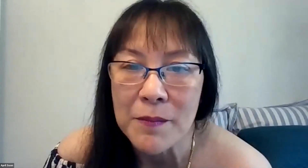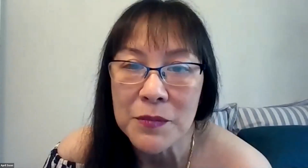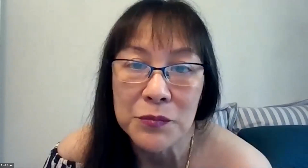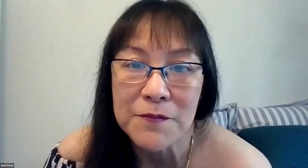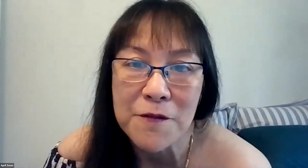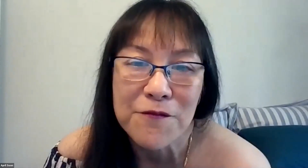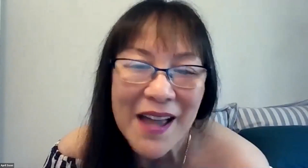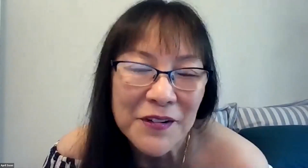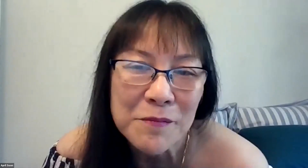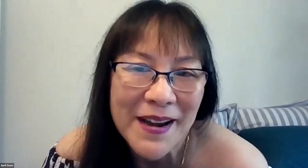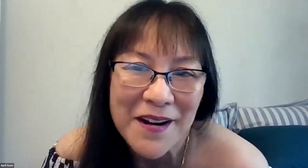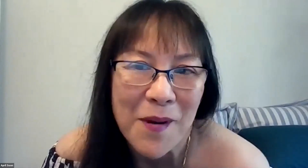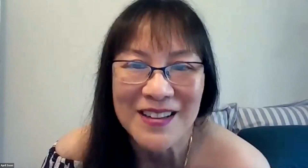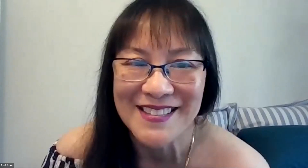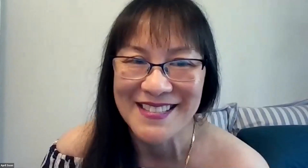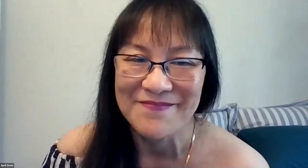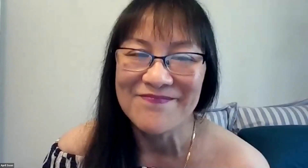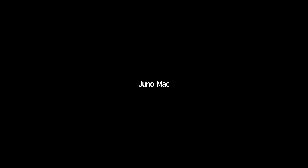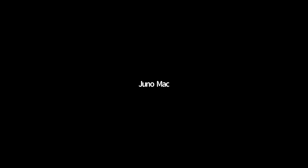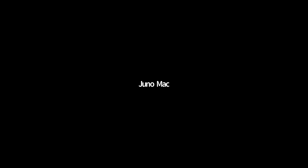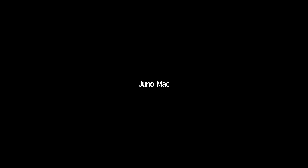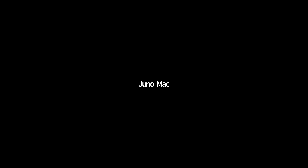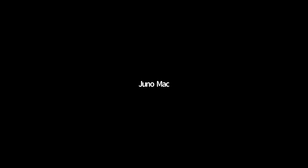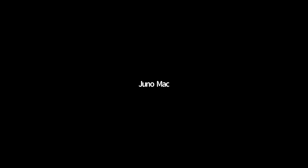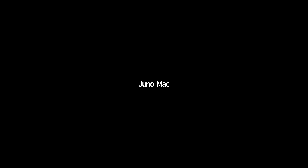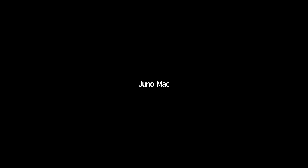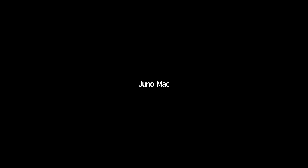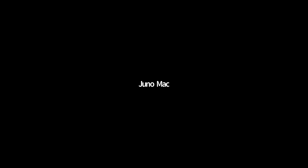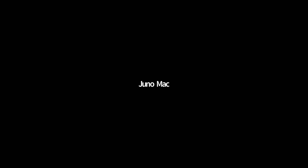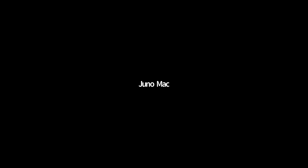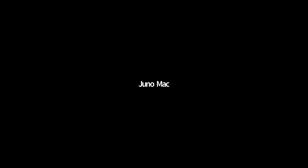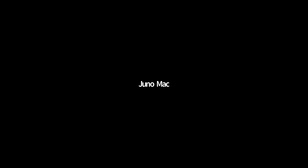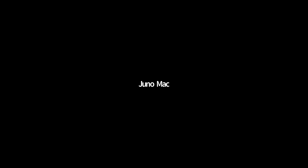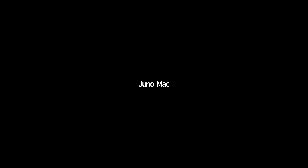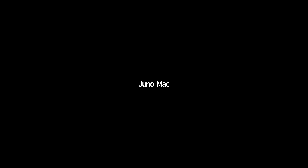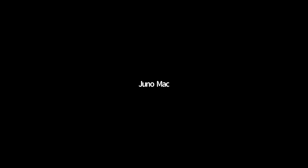an apartment with room for 500 banana boxes. And now you can see my head.